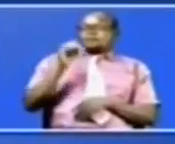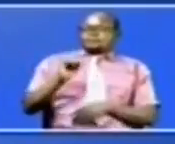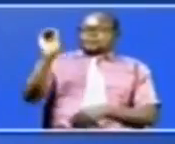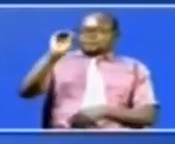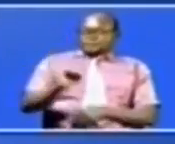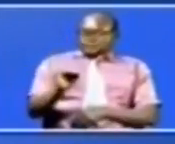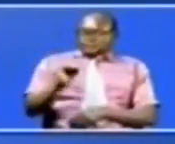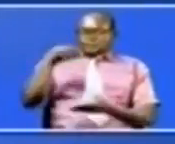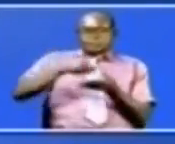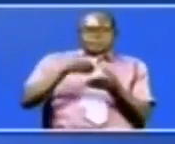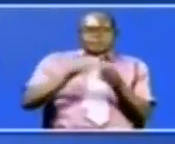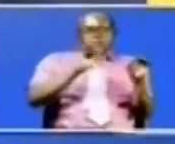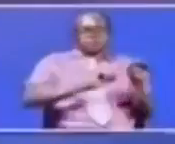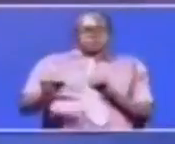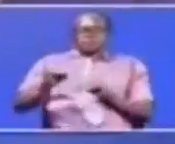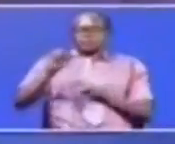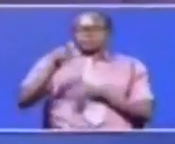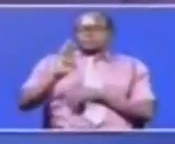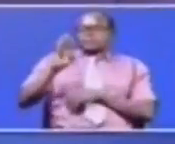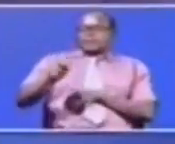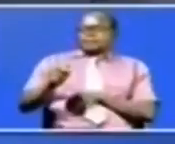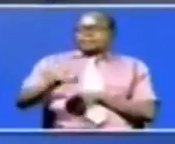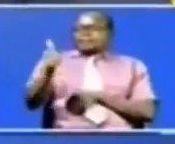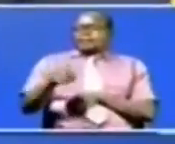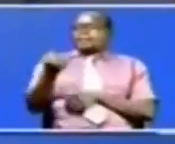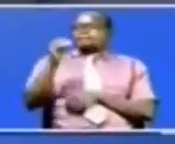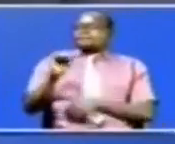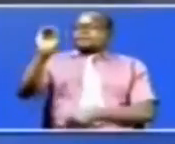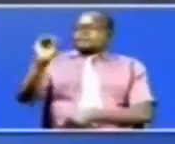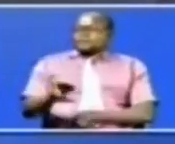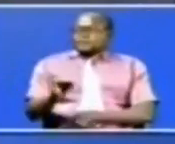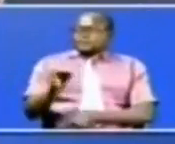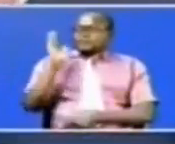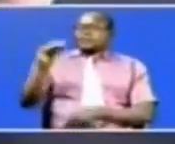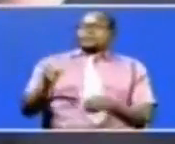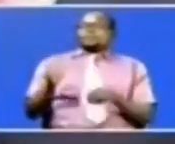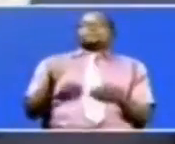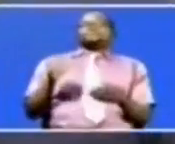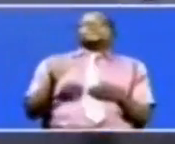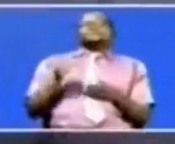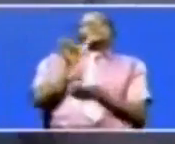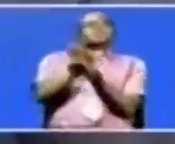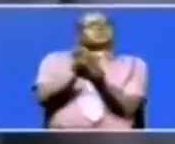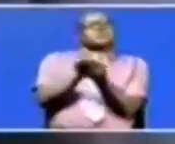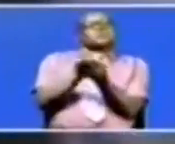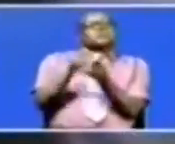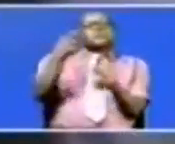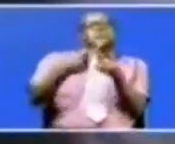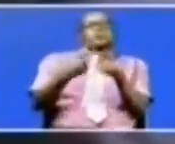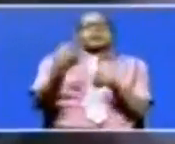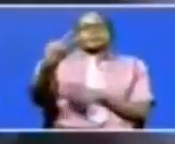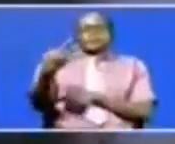funds transferred to SBM Bank. The remaining 50% of the funds will still be locked for at least 3 years,